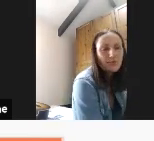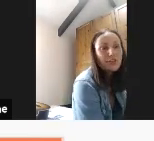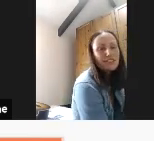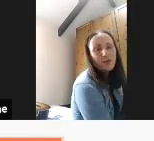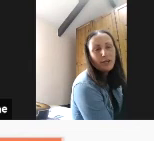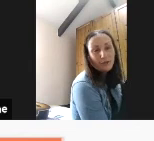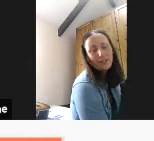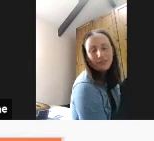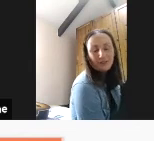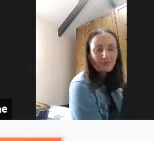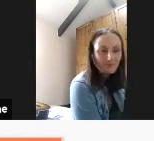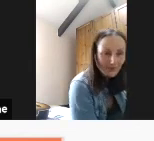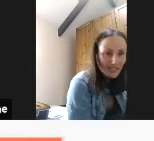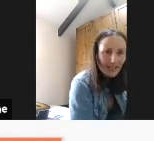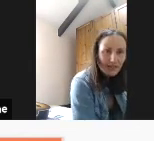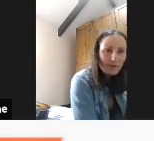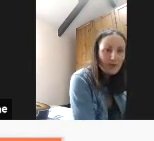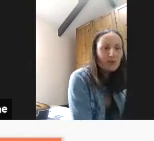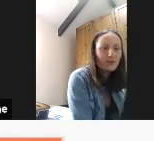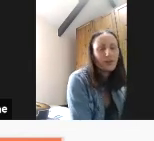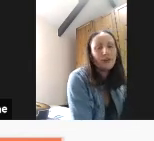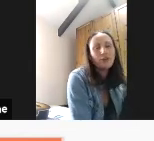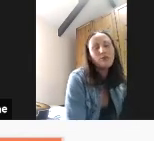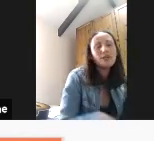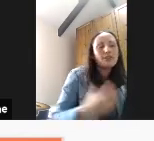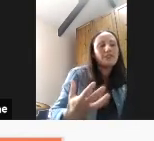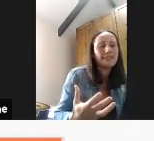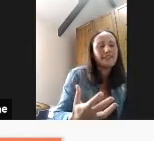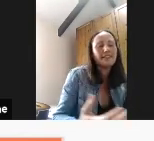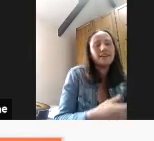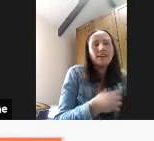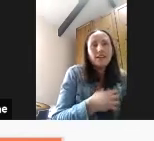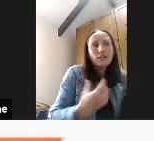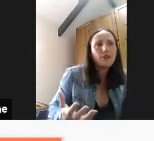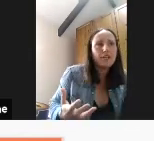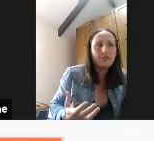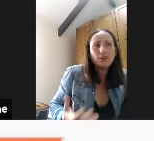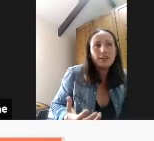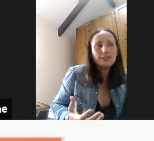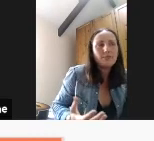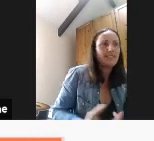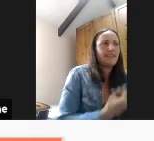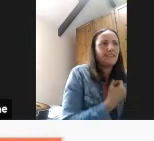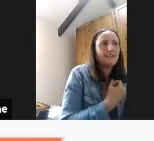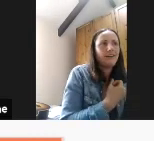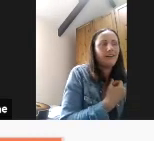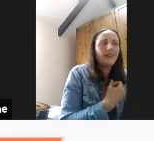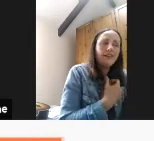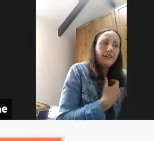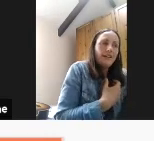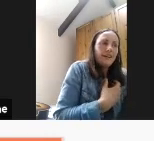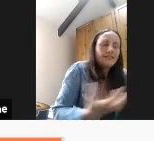that community work first. But we also, you know, we also understand that community food enterprises